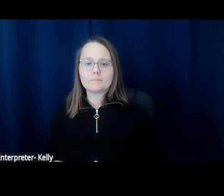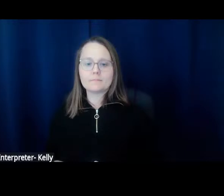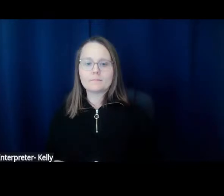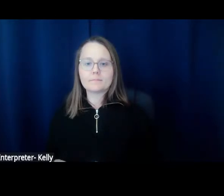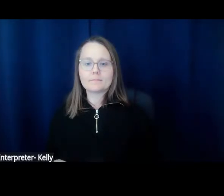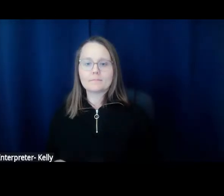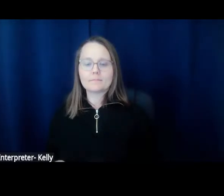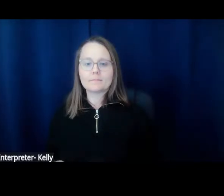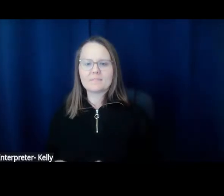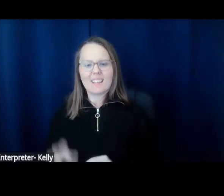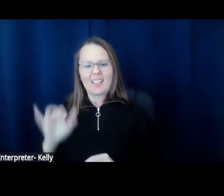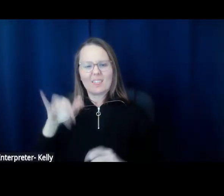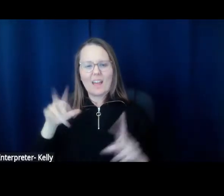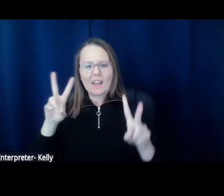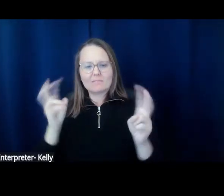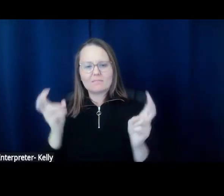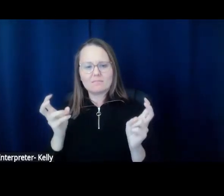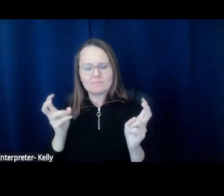it at one of